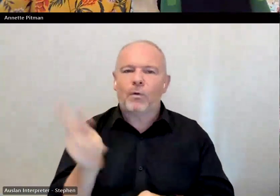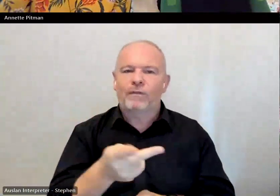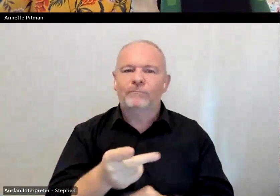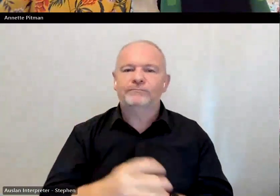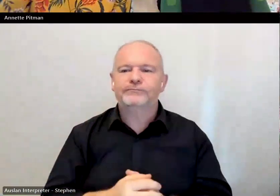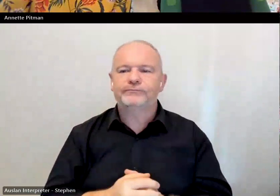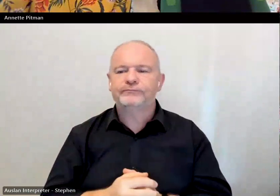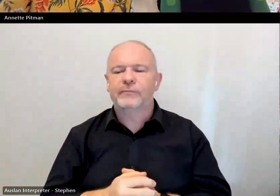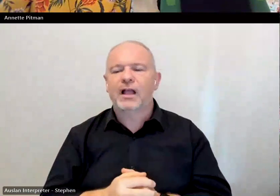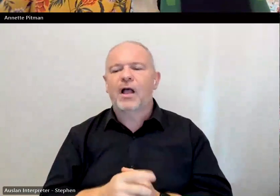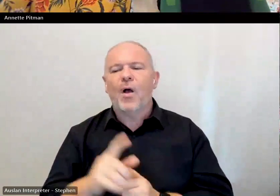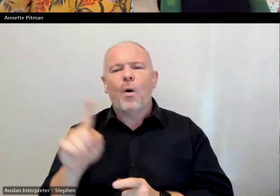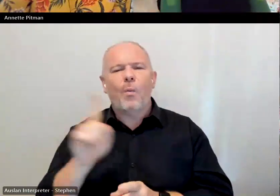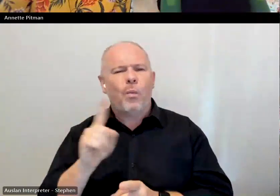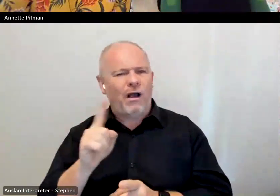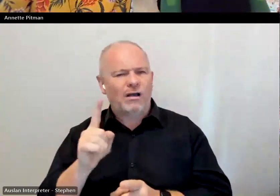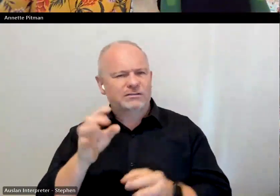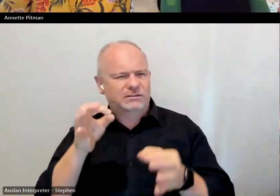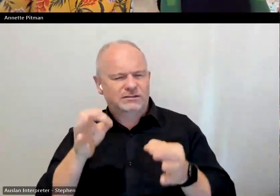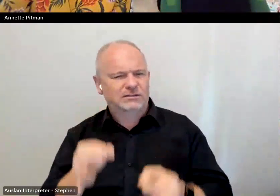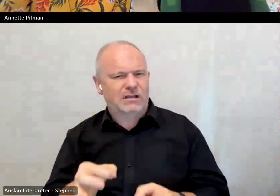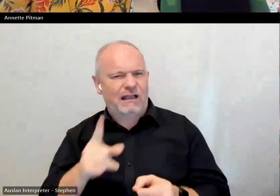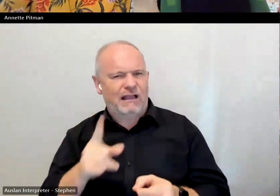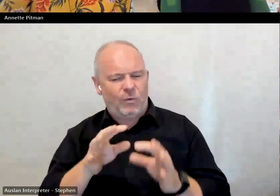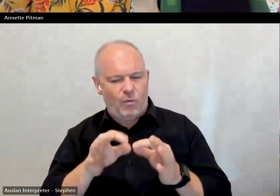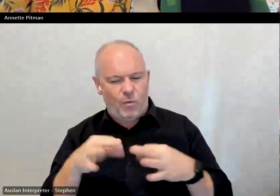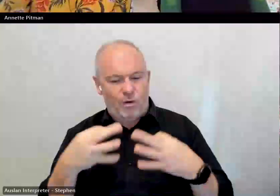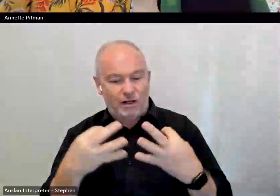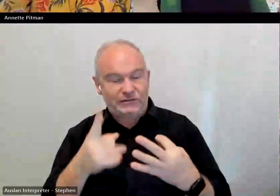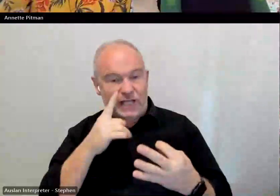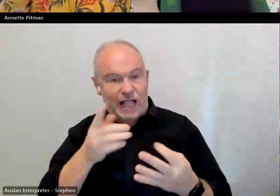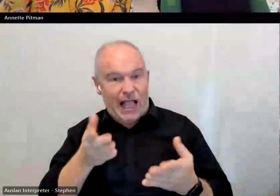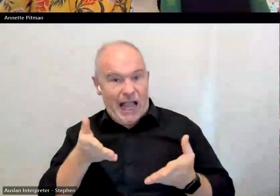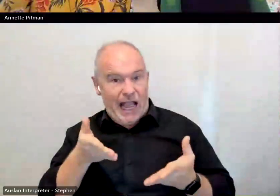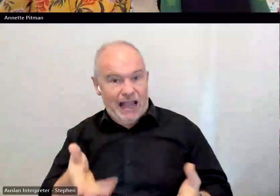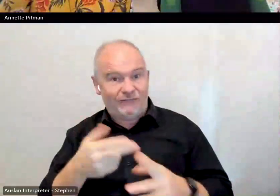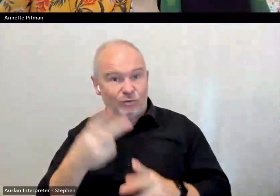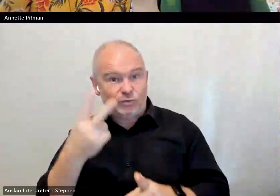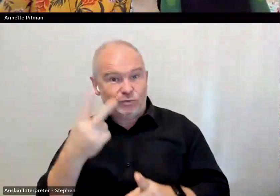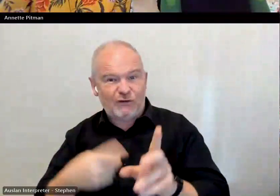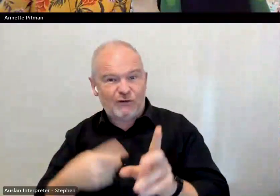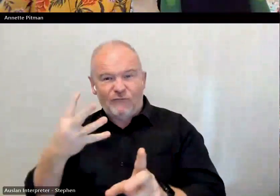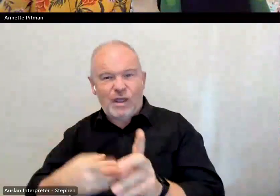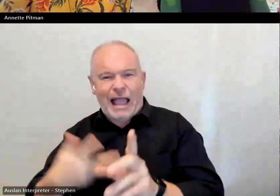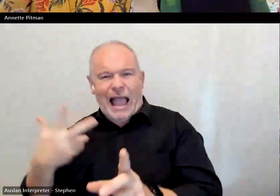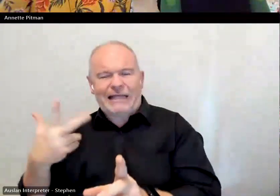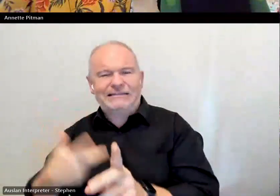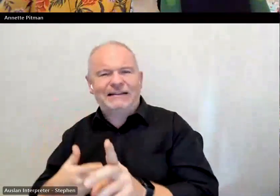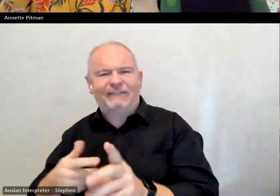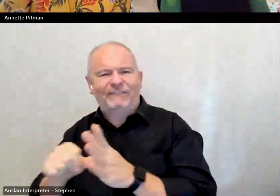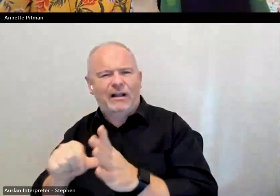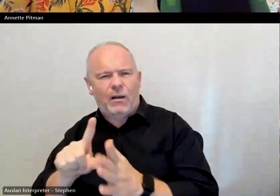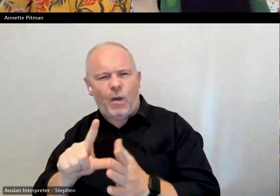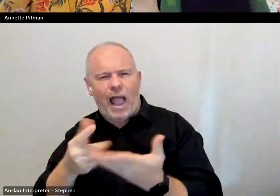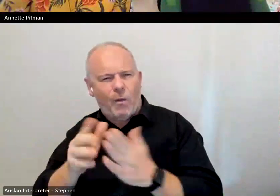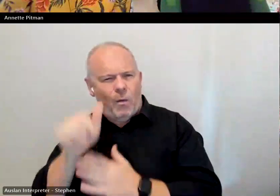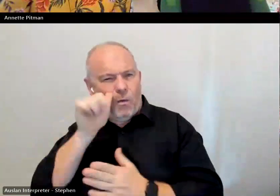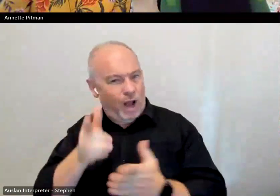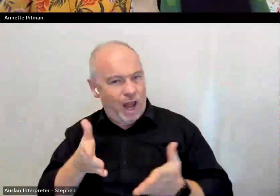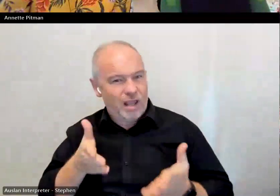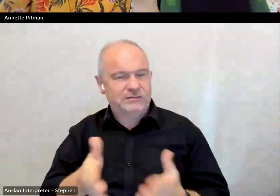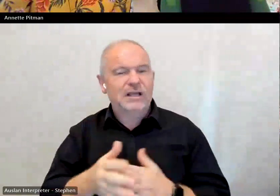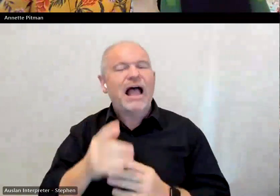And what determines whether an organisation is eligible for 2-year, 4-year or 8-year funding? There'll be a